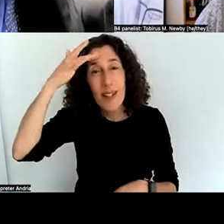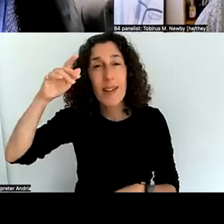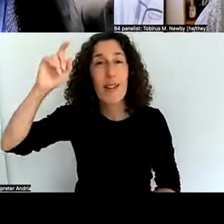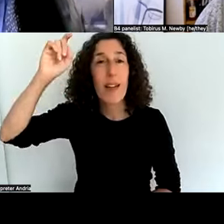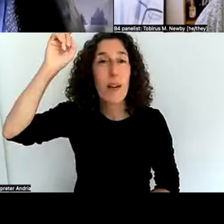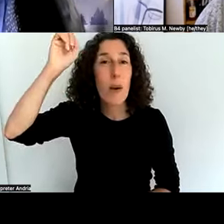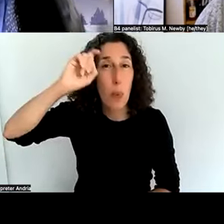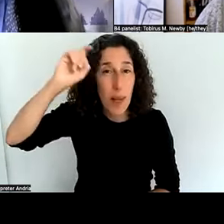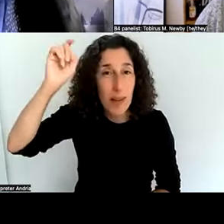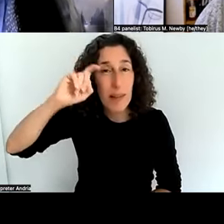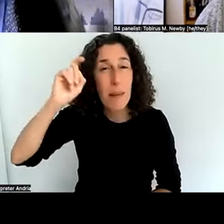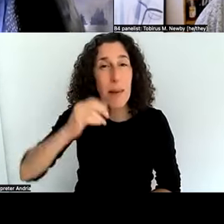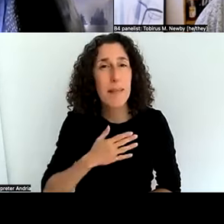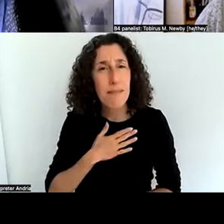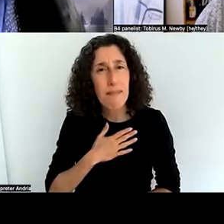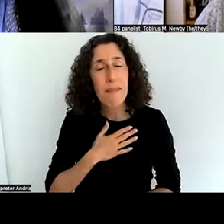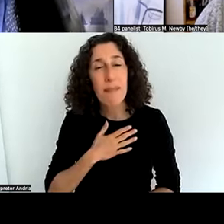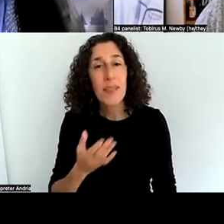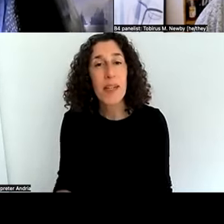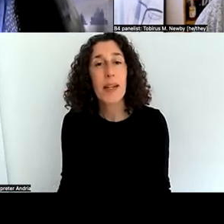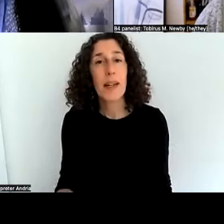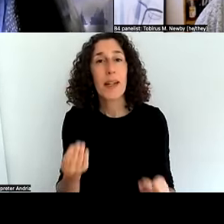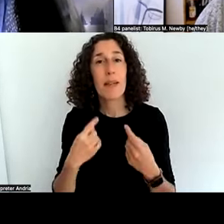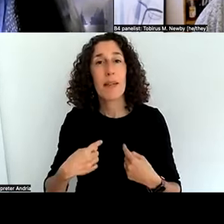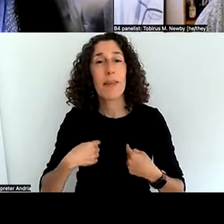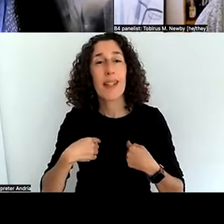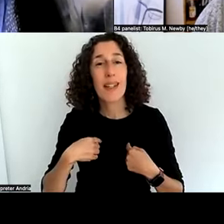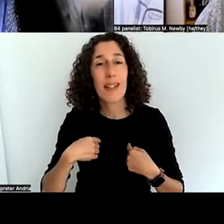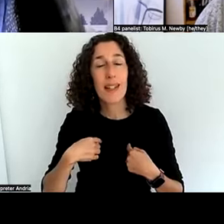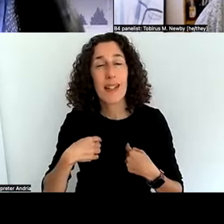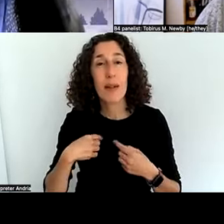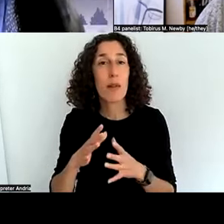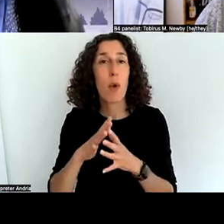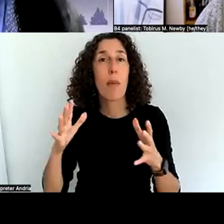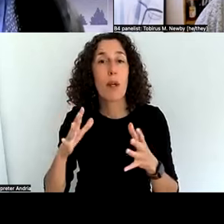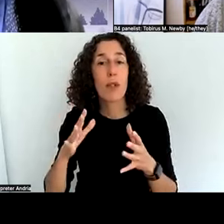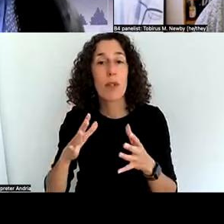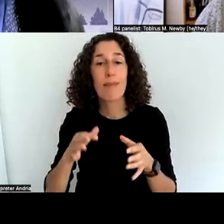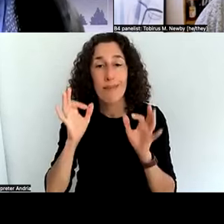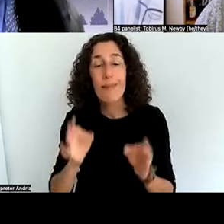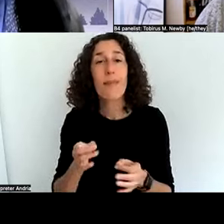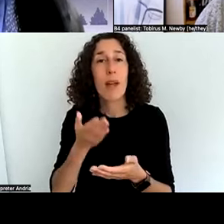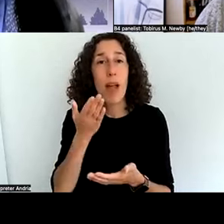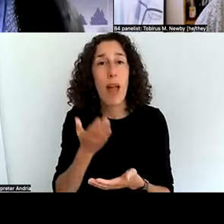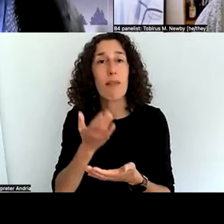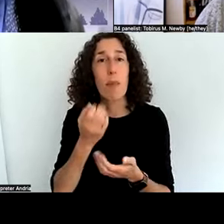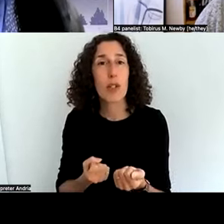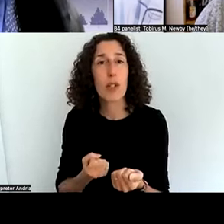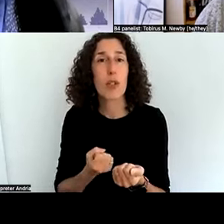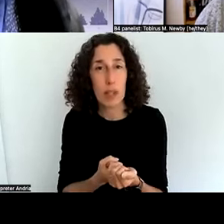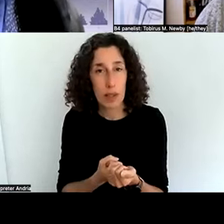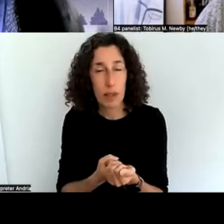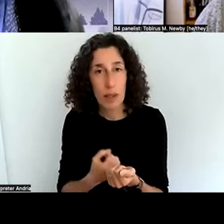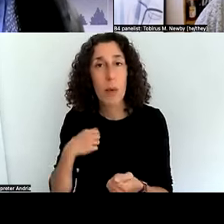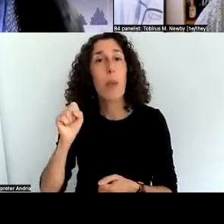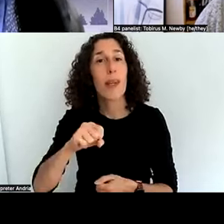provides me just with so much, I think, affirmation that we are really aligned in terms of